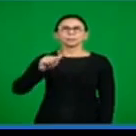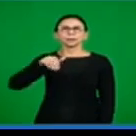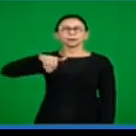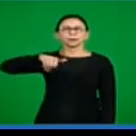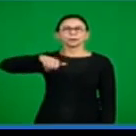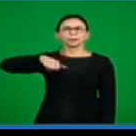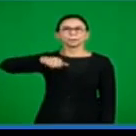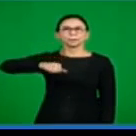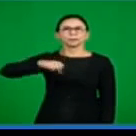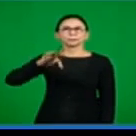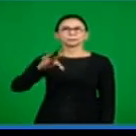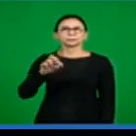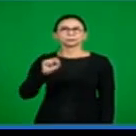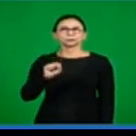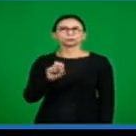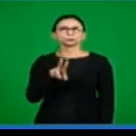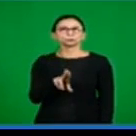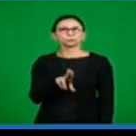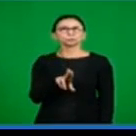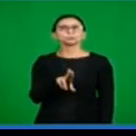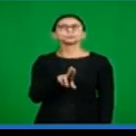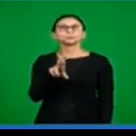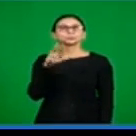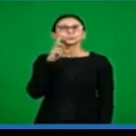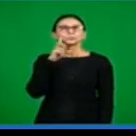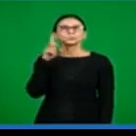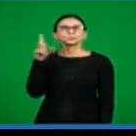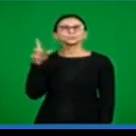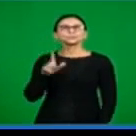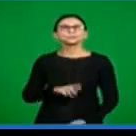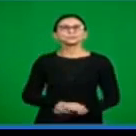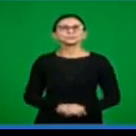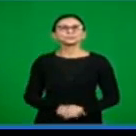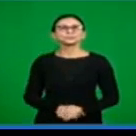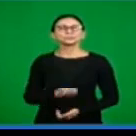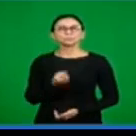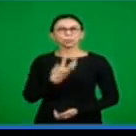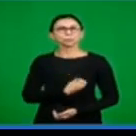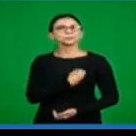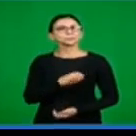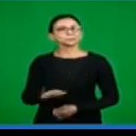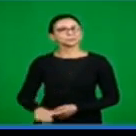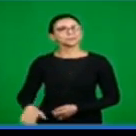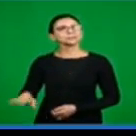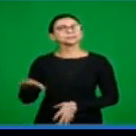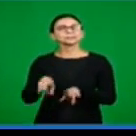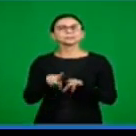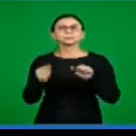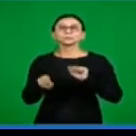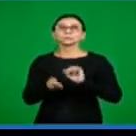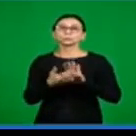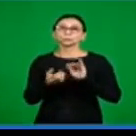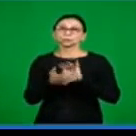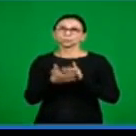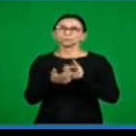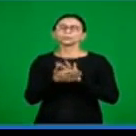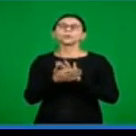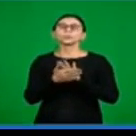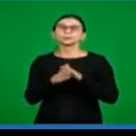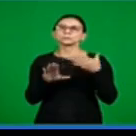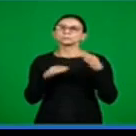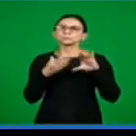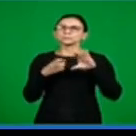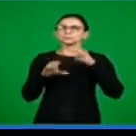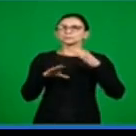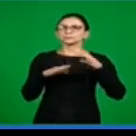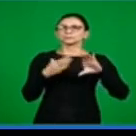Gilson. He's there following the seminar with us. We can see the children participating with us. And also with the